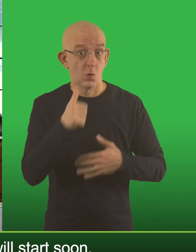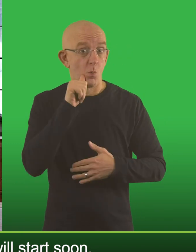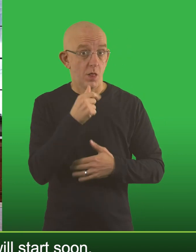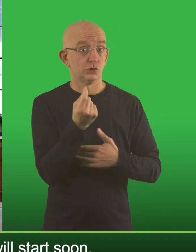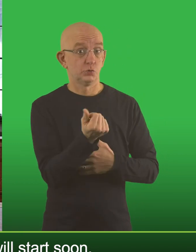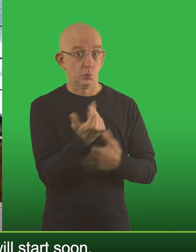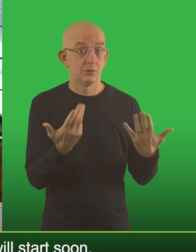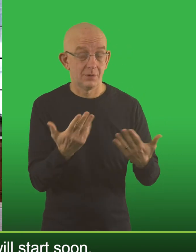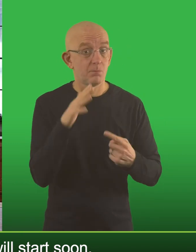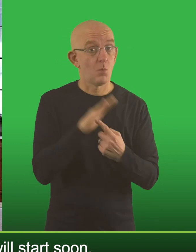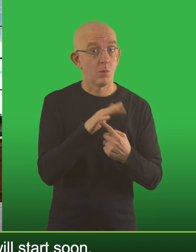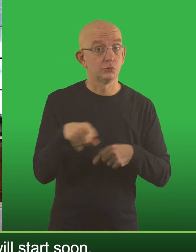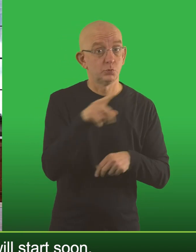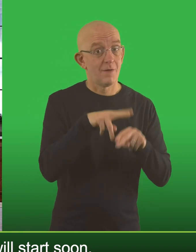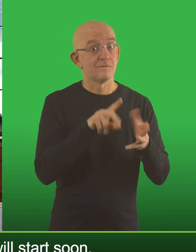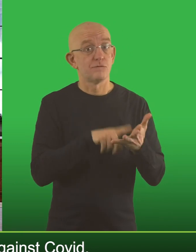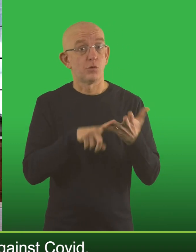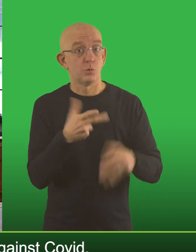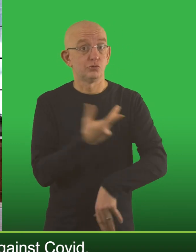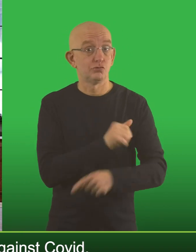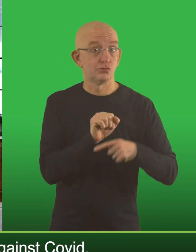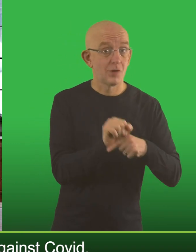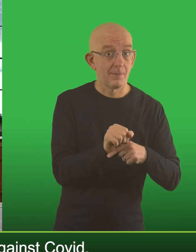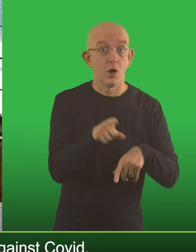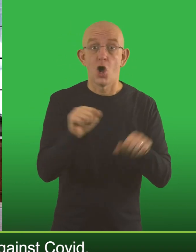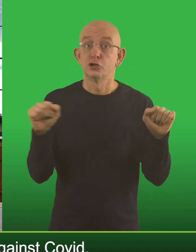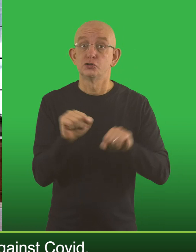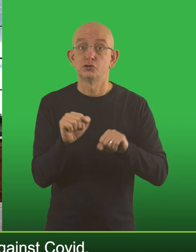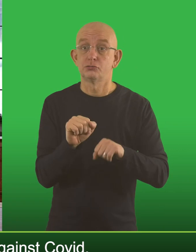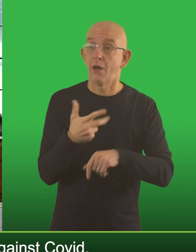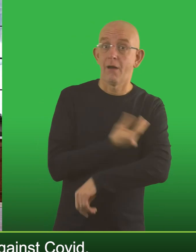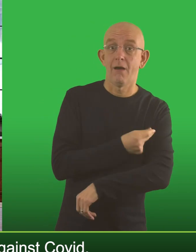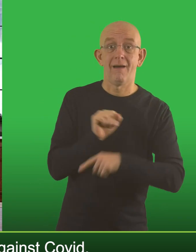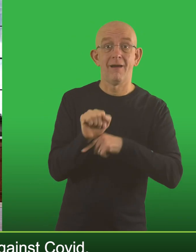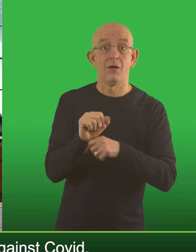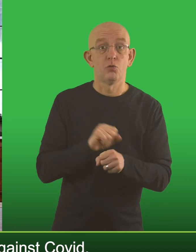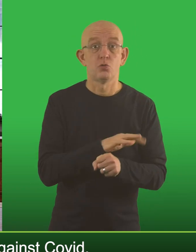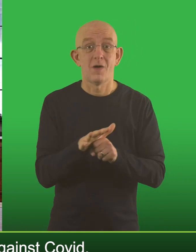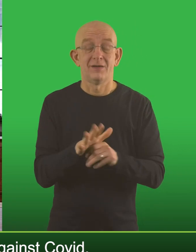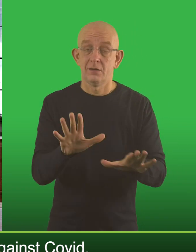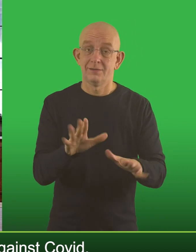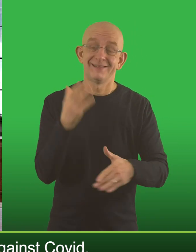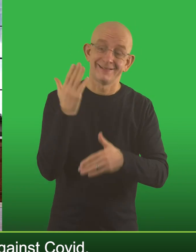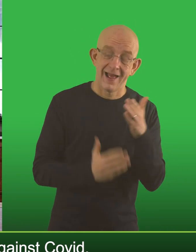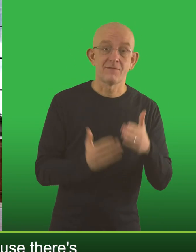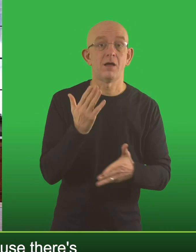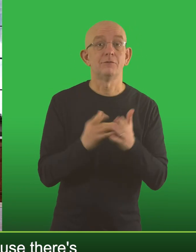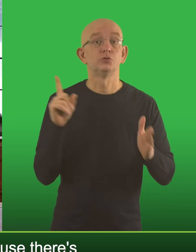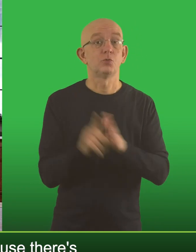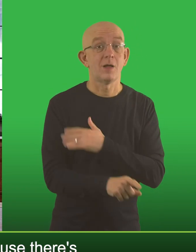start soon. Most importantly, get your flu jab. If you haven't yet been vaccinated against COVID, then it's never ever too